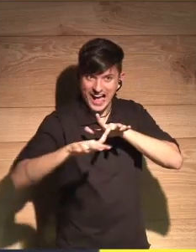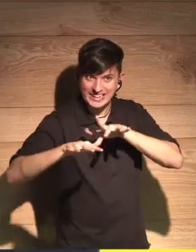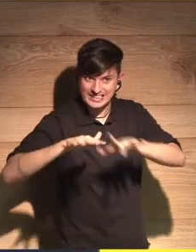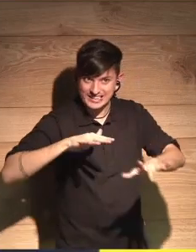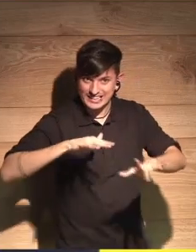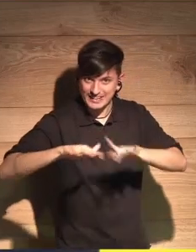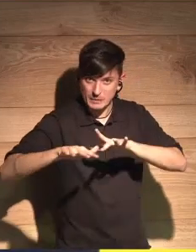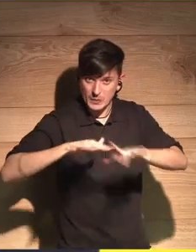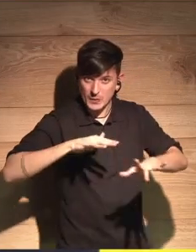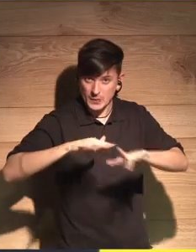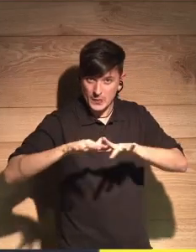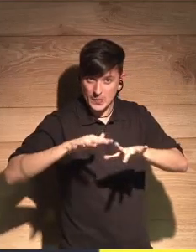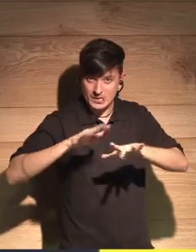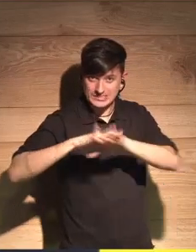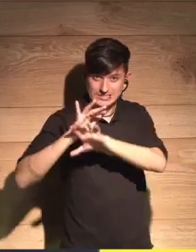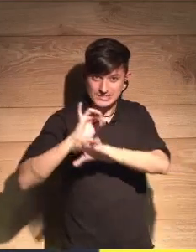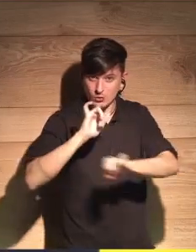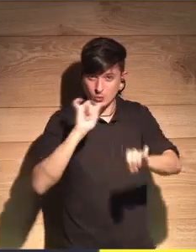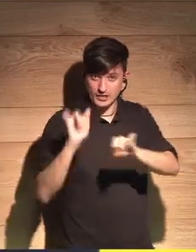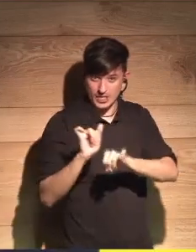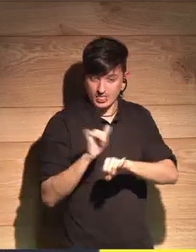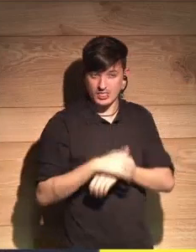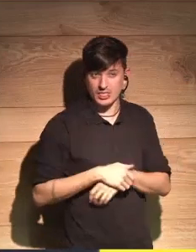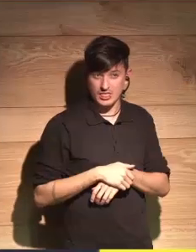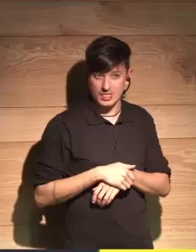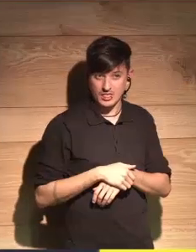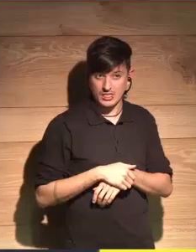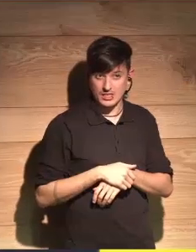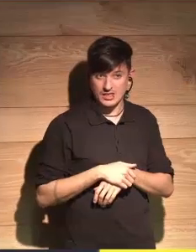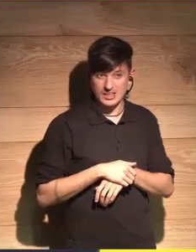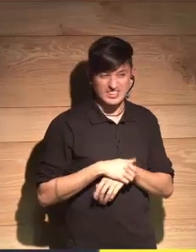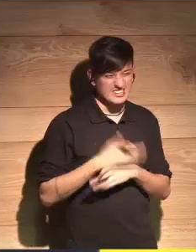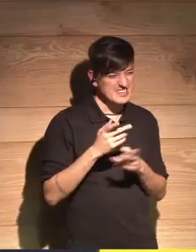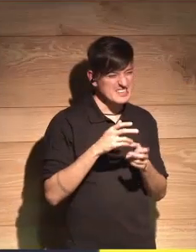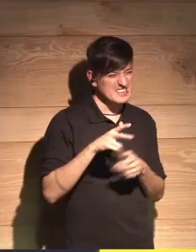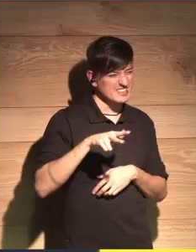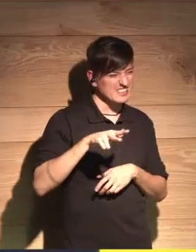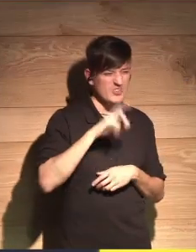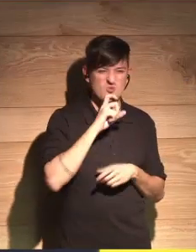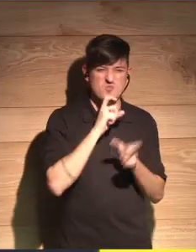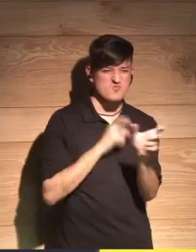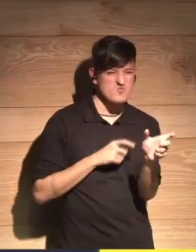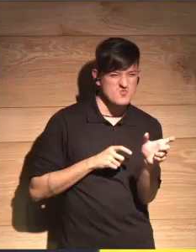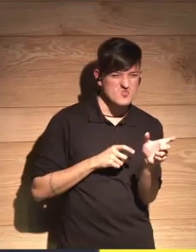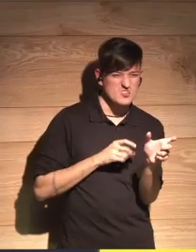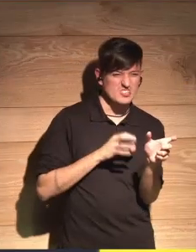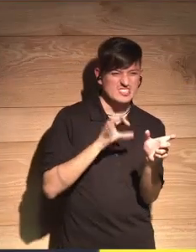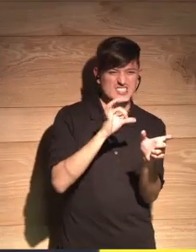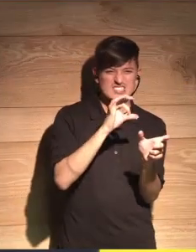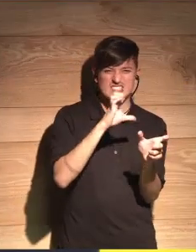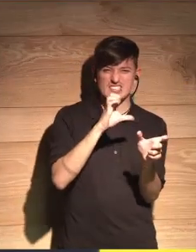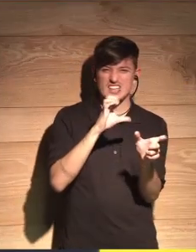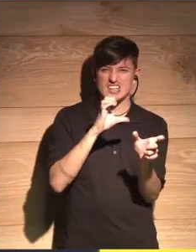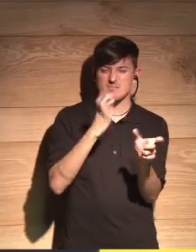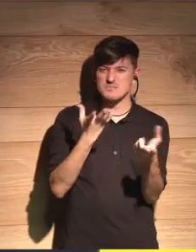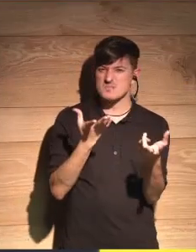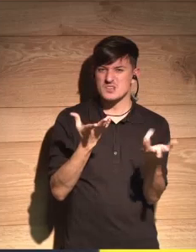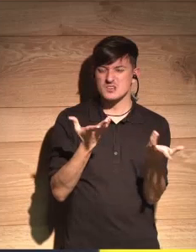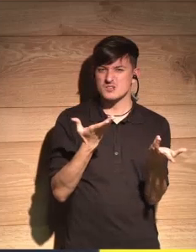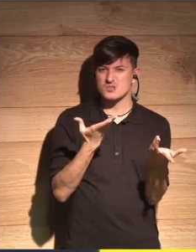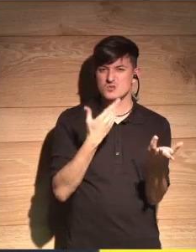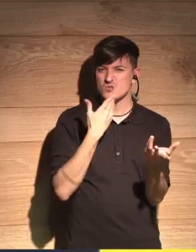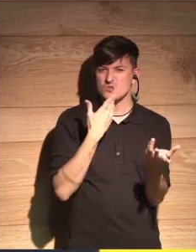an asset, in an asset-backed security. In Spanish, that would be